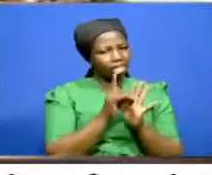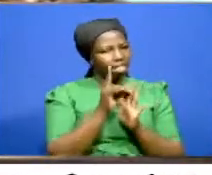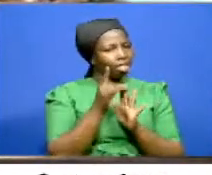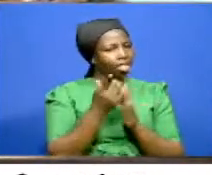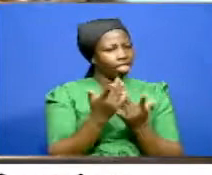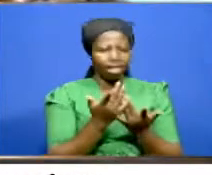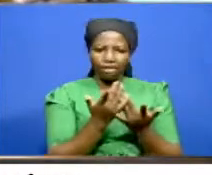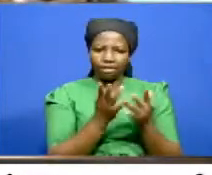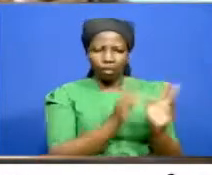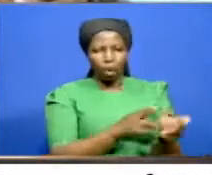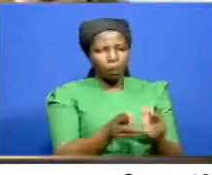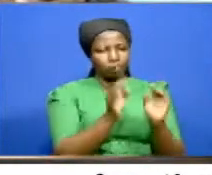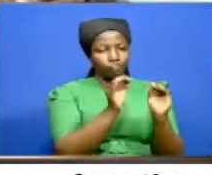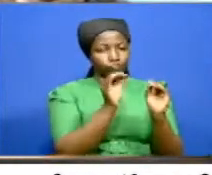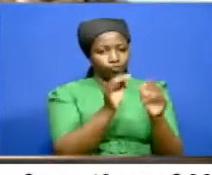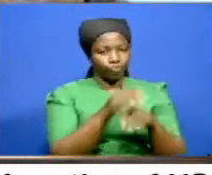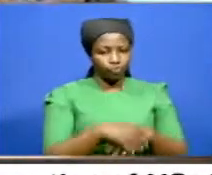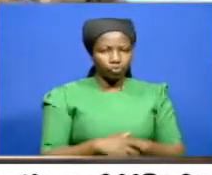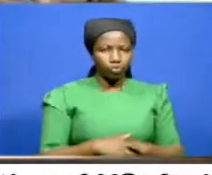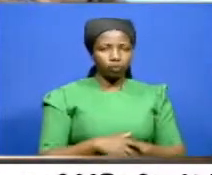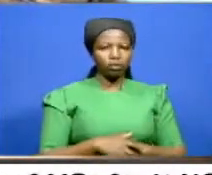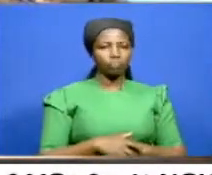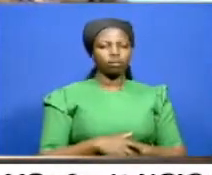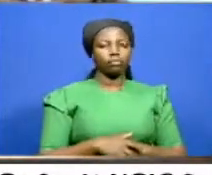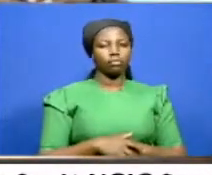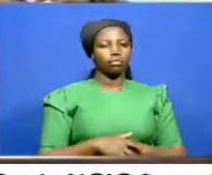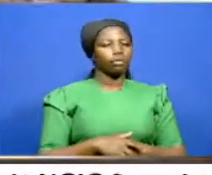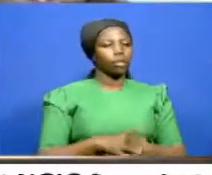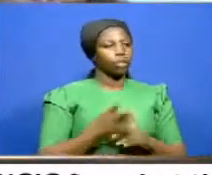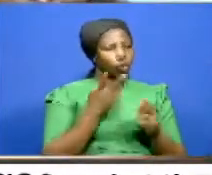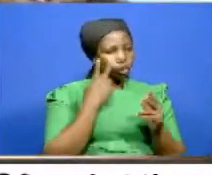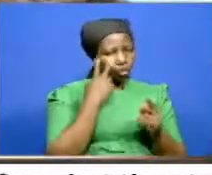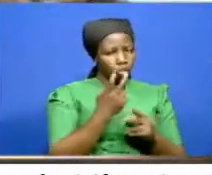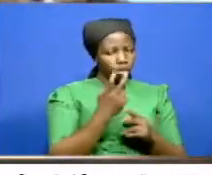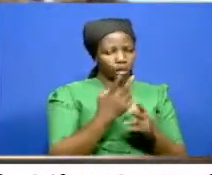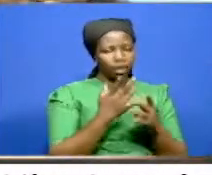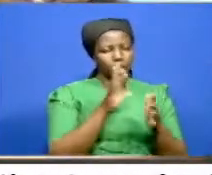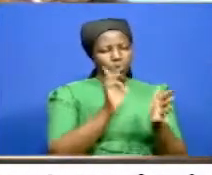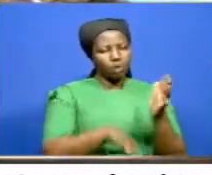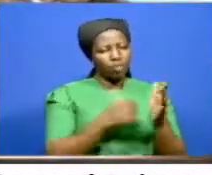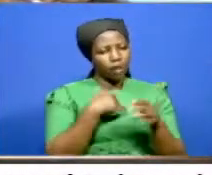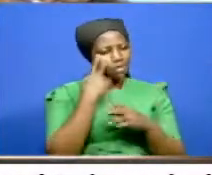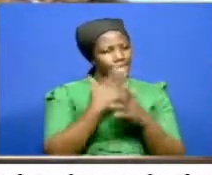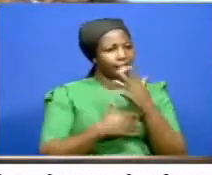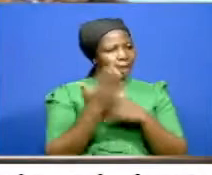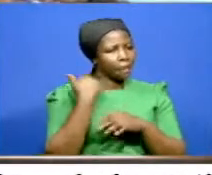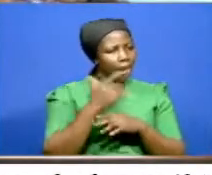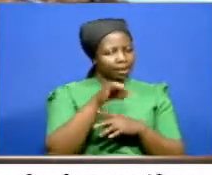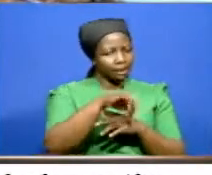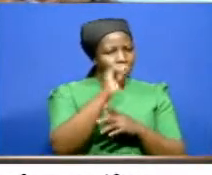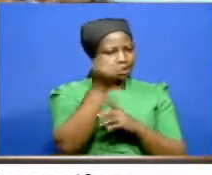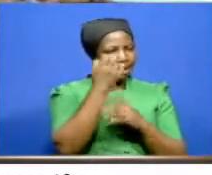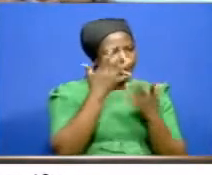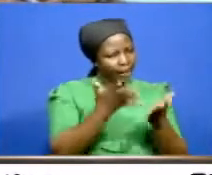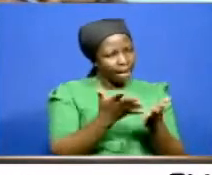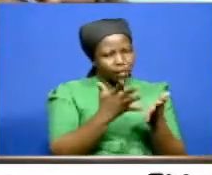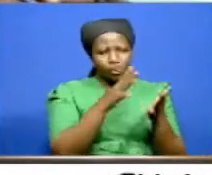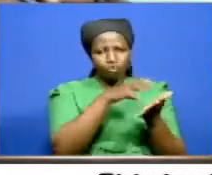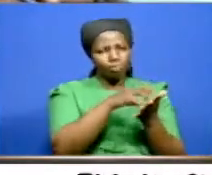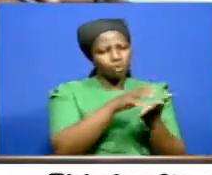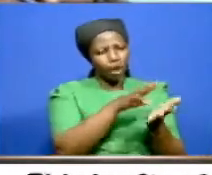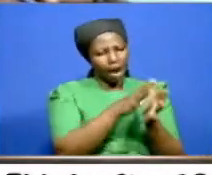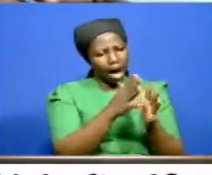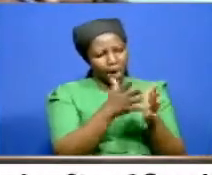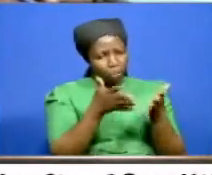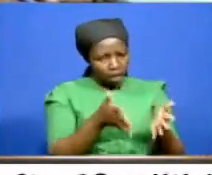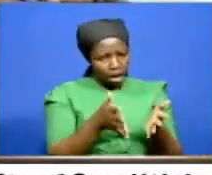extraordinary, you know, basing it off of, you know, what we've seen in the past year in Kenya. Yeah. So maybe what is that like at the moment? Thank you so much.